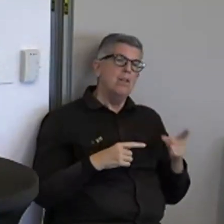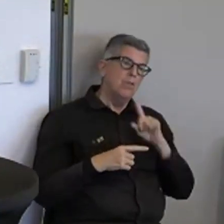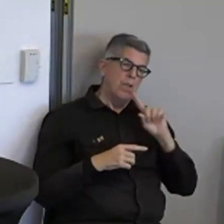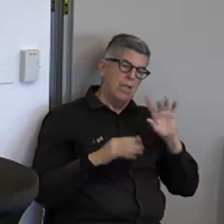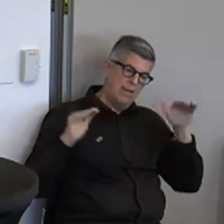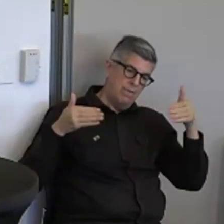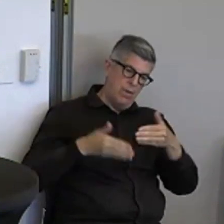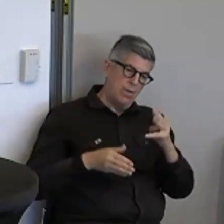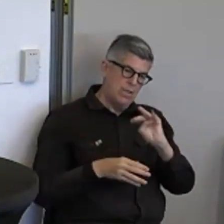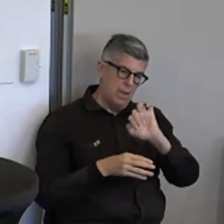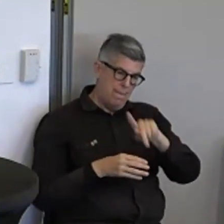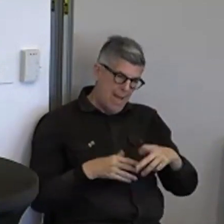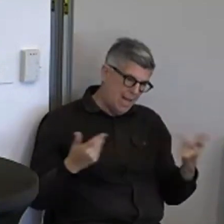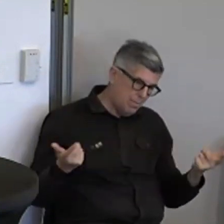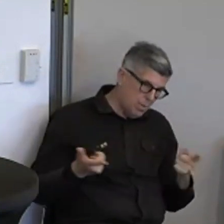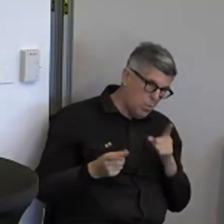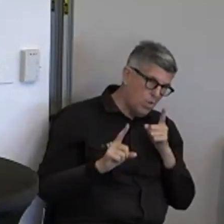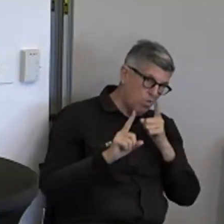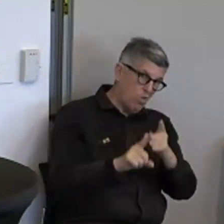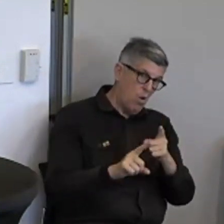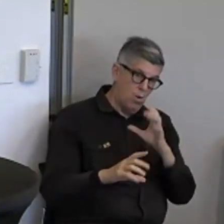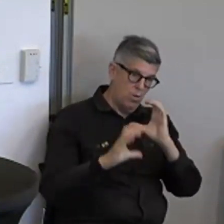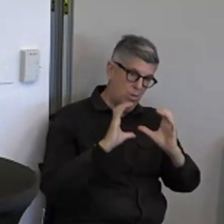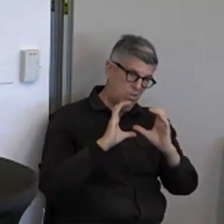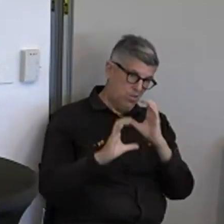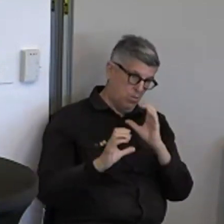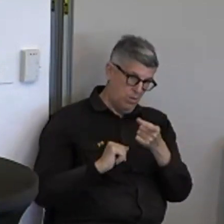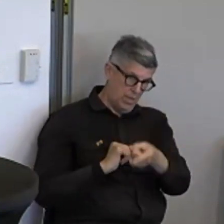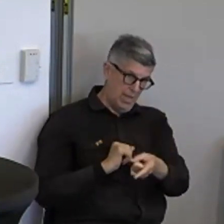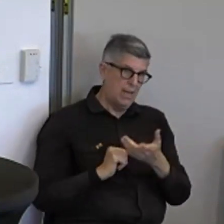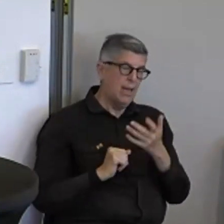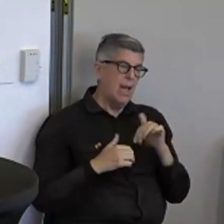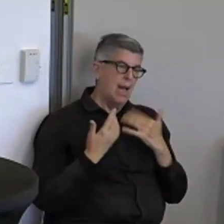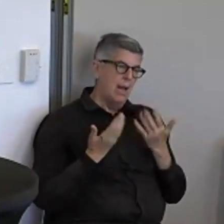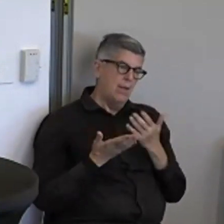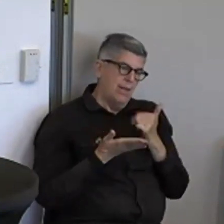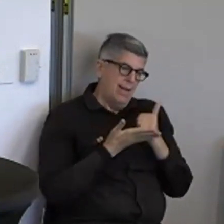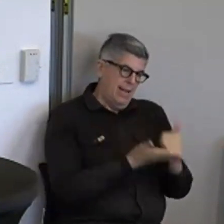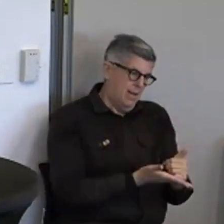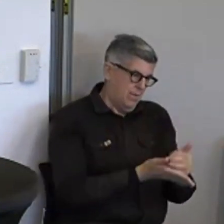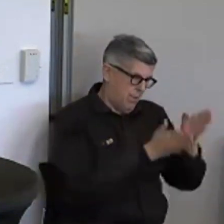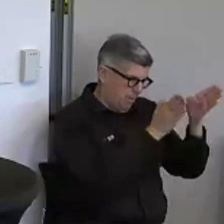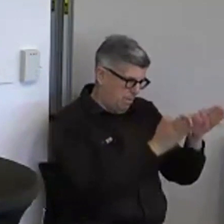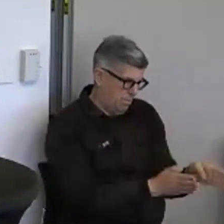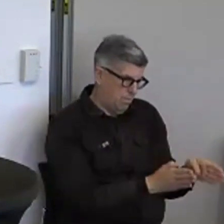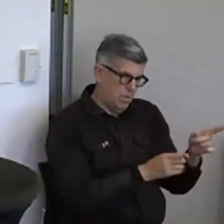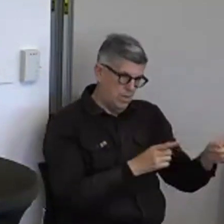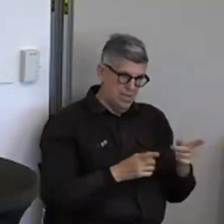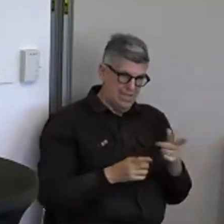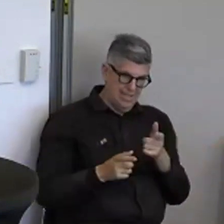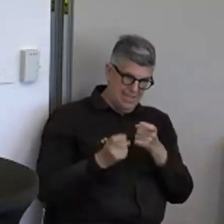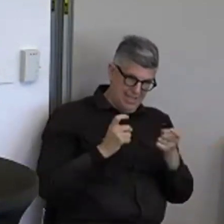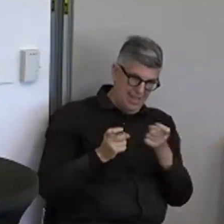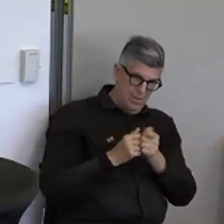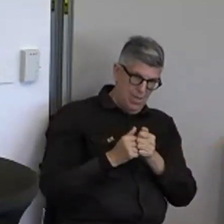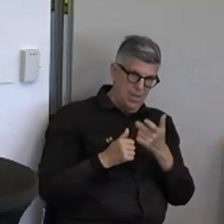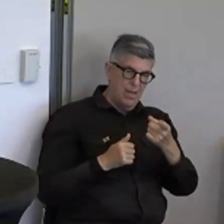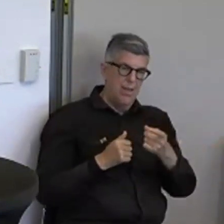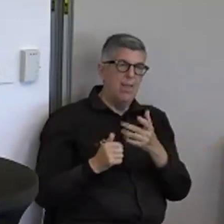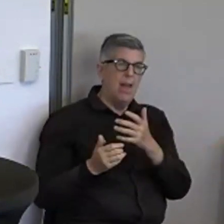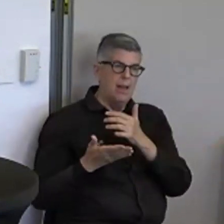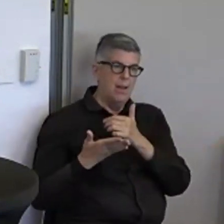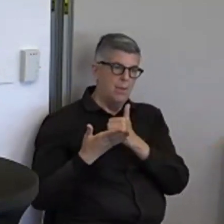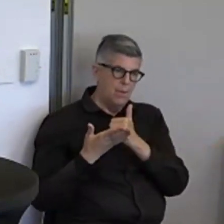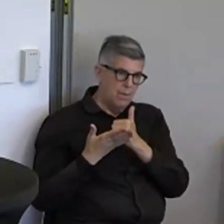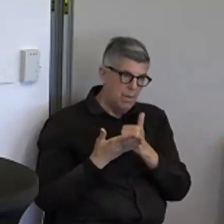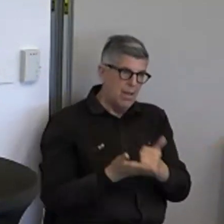intends to communicate and what goals it's helping an individual address will guide the semantic and representative